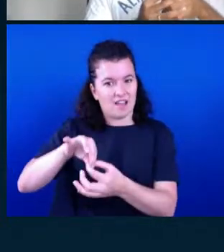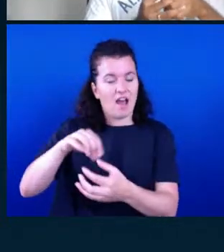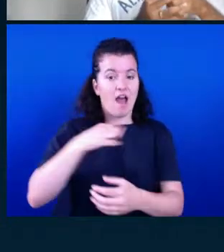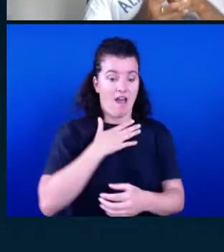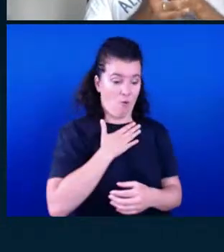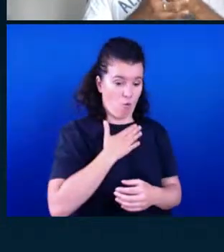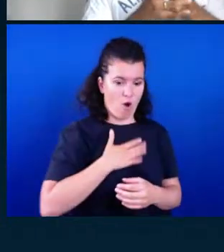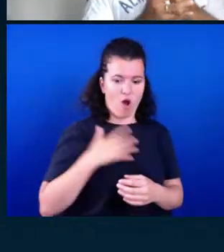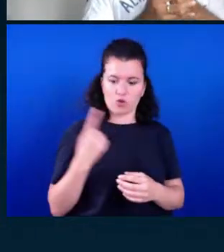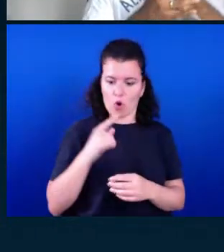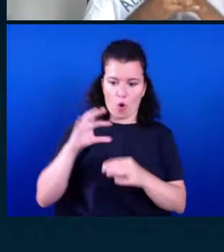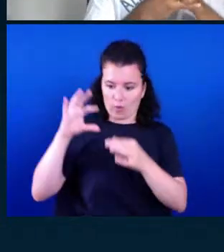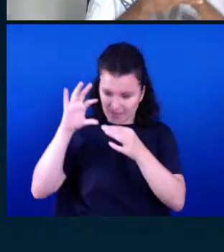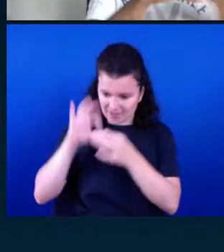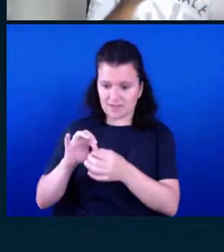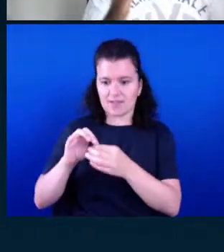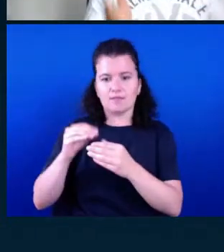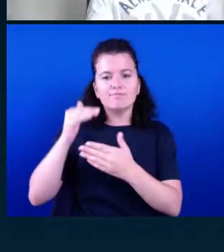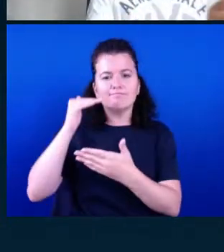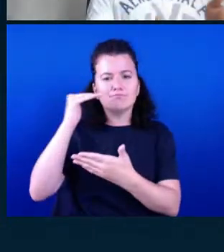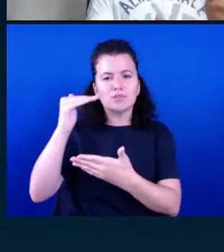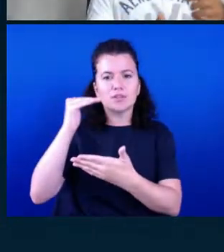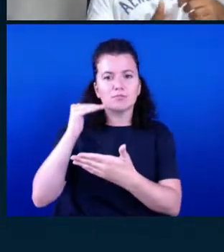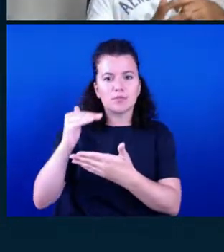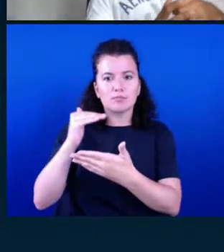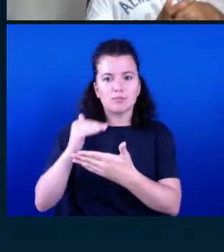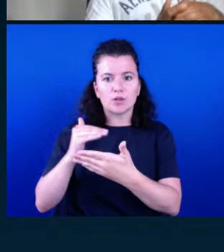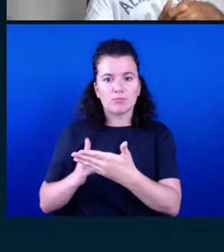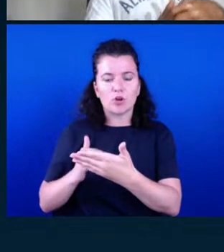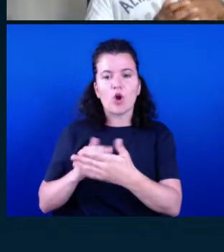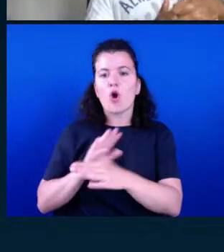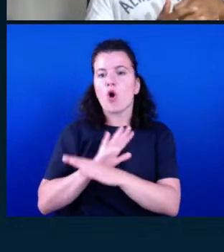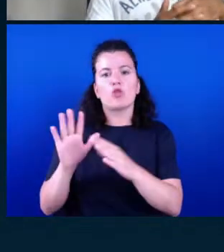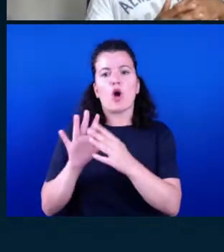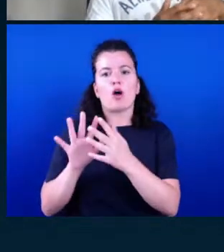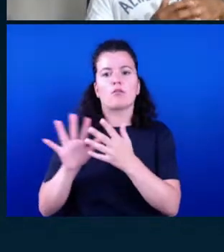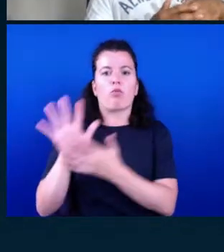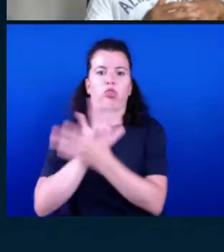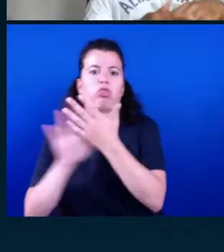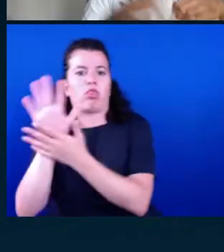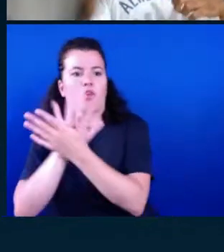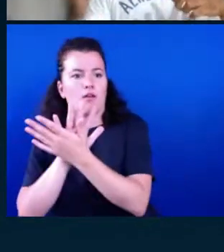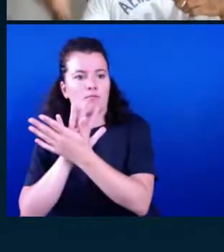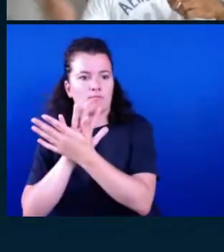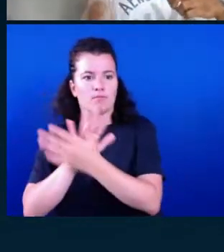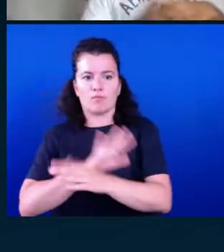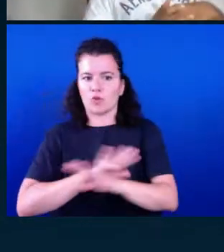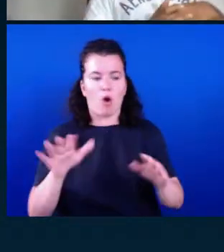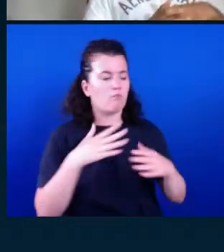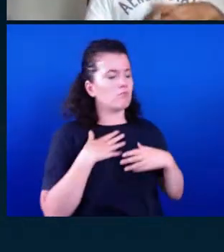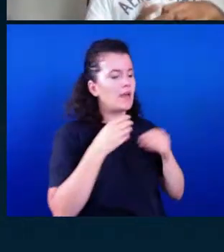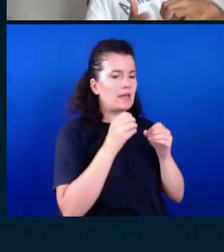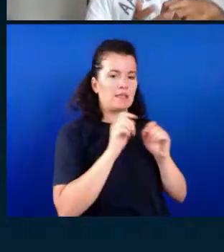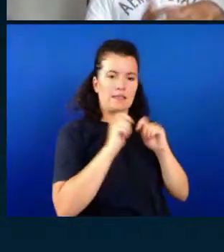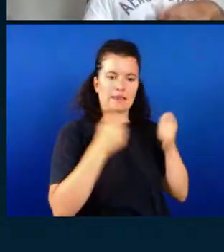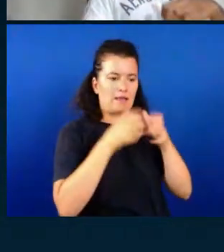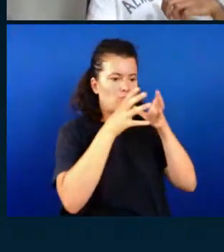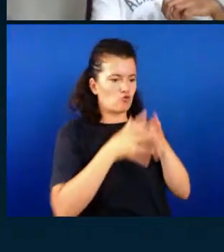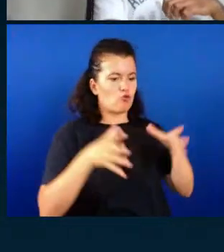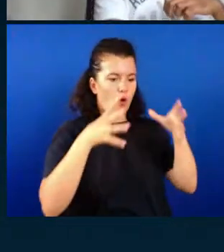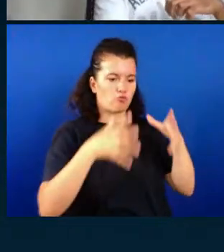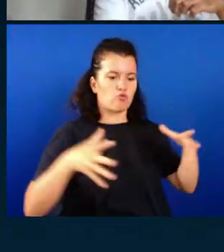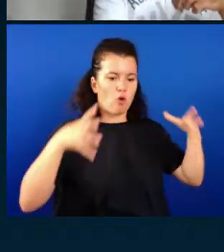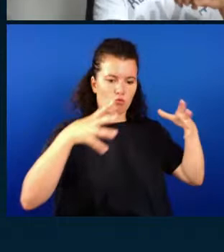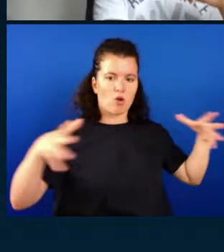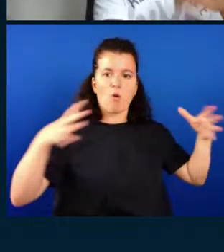is not messed up in any part of my release cycles as my team grows and matures